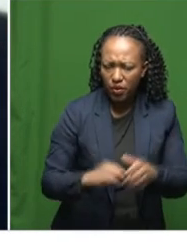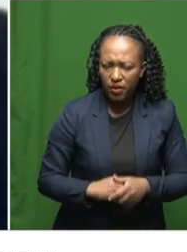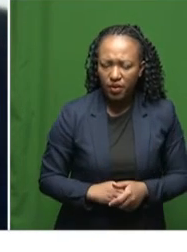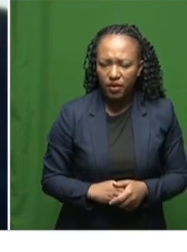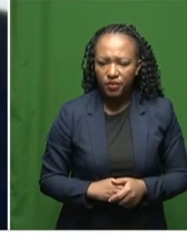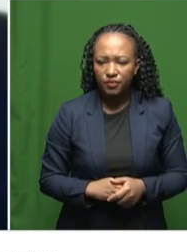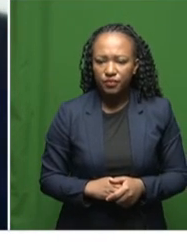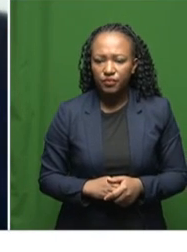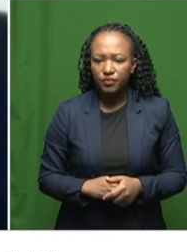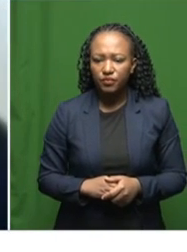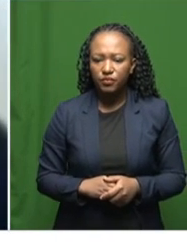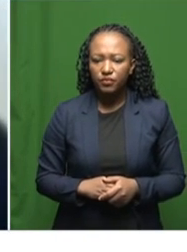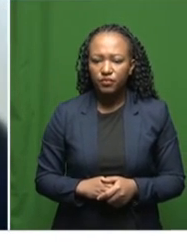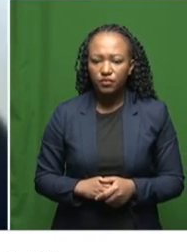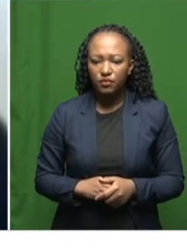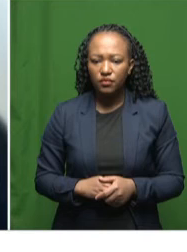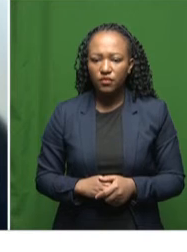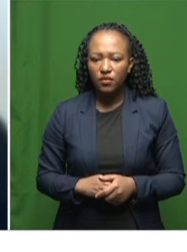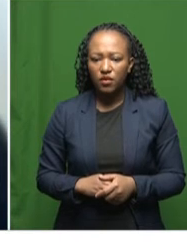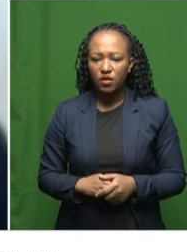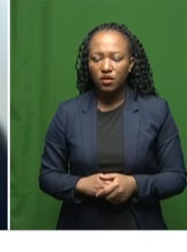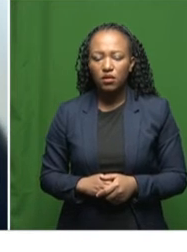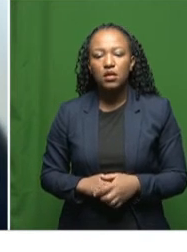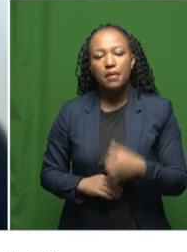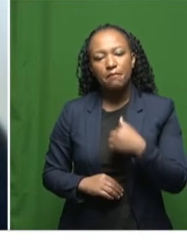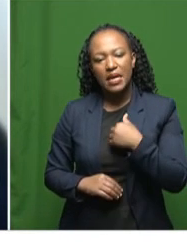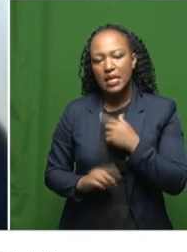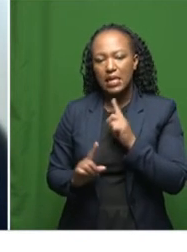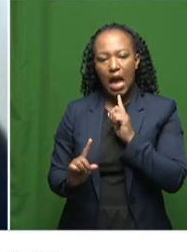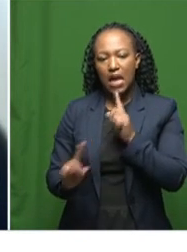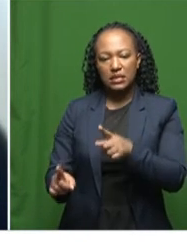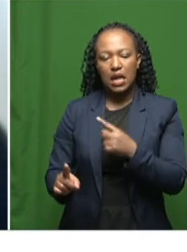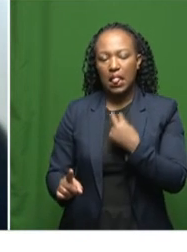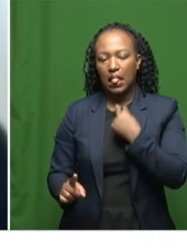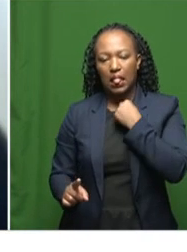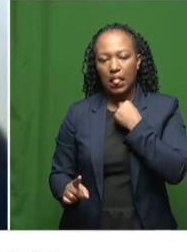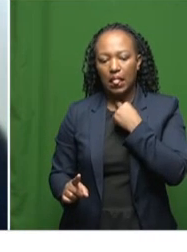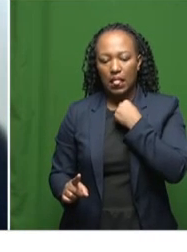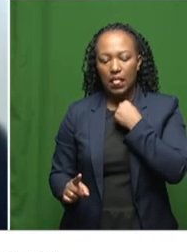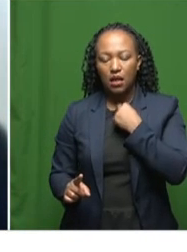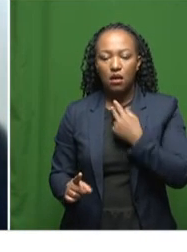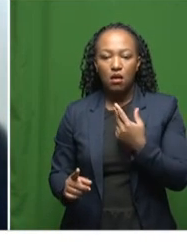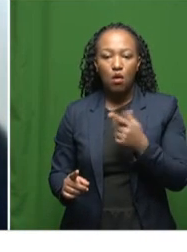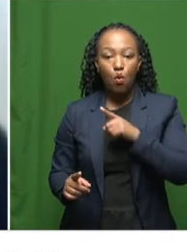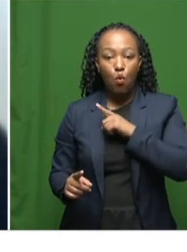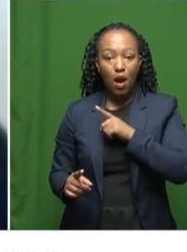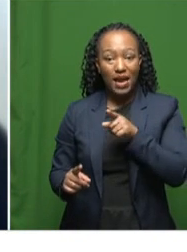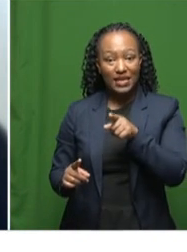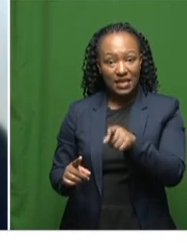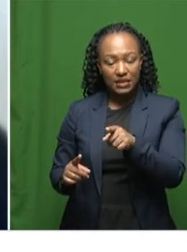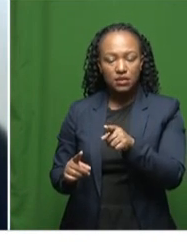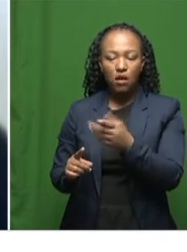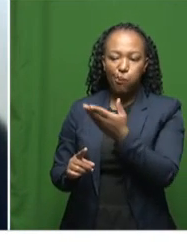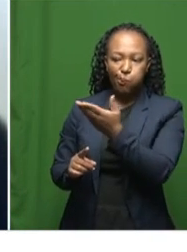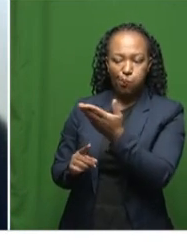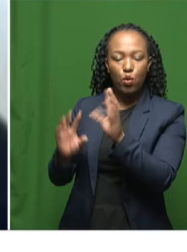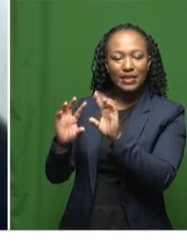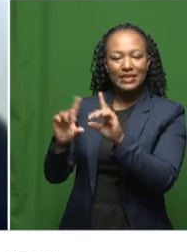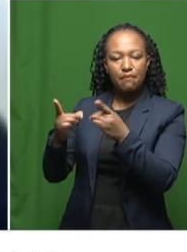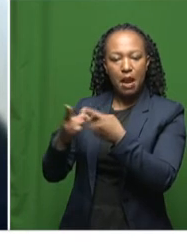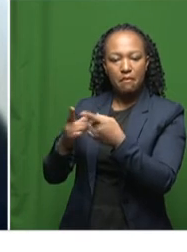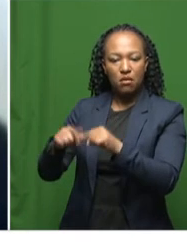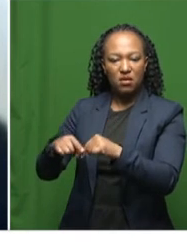That's where now I can't answer that question, because this item was sitting with a different department.